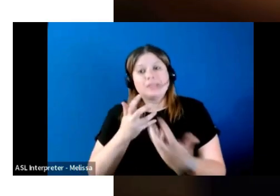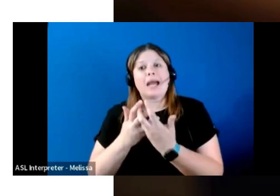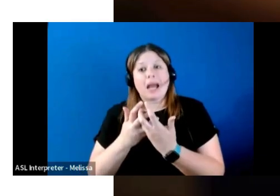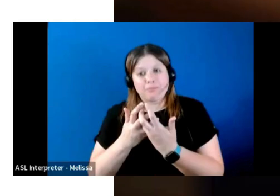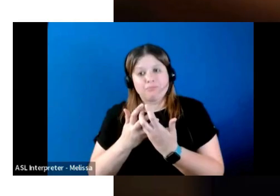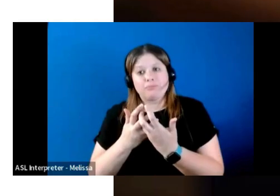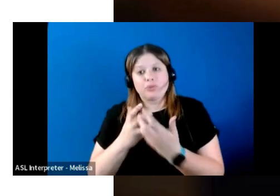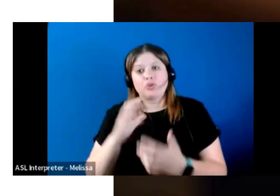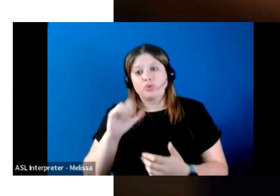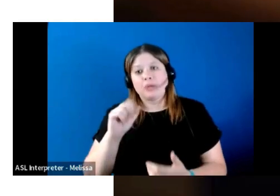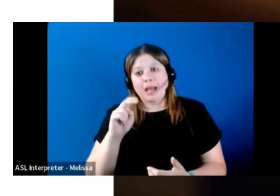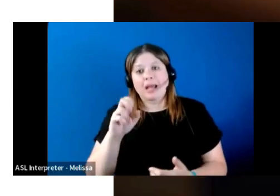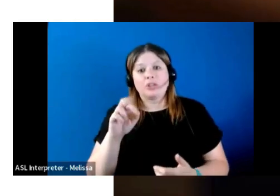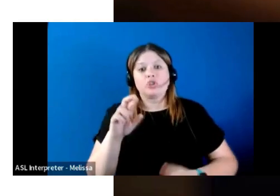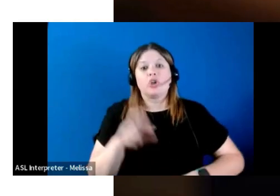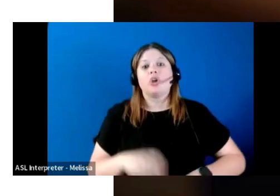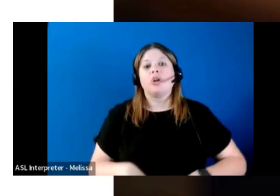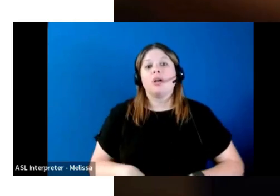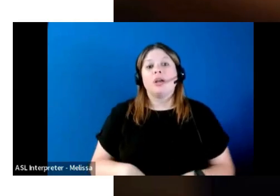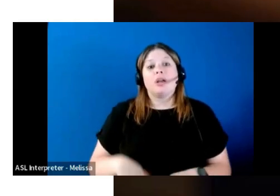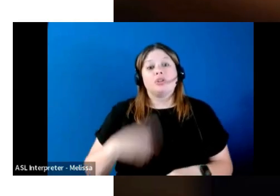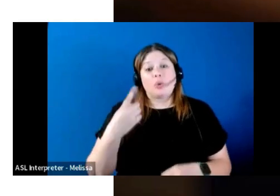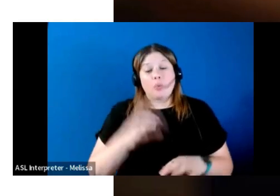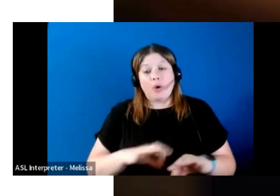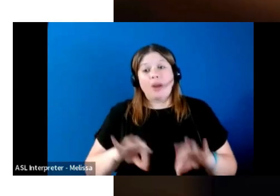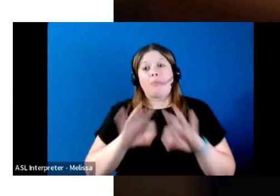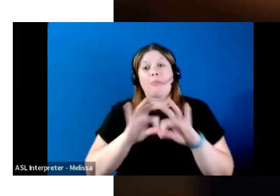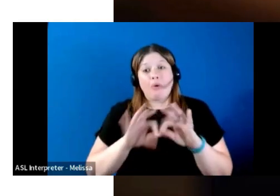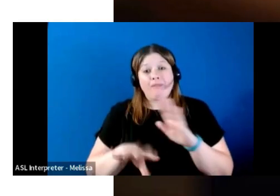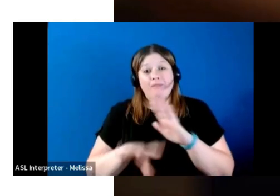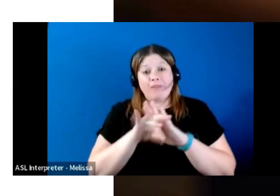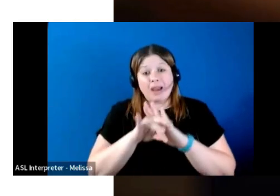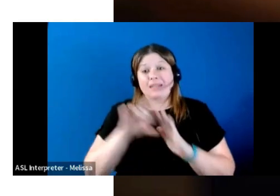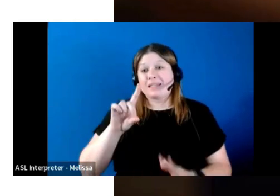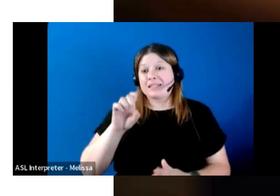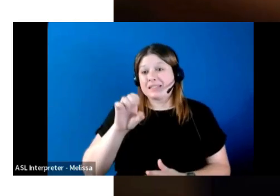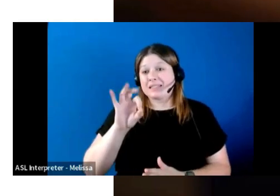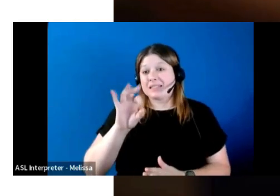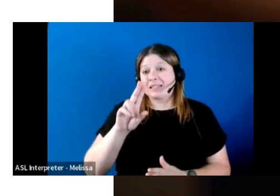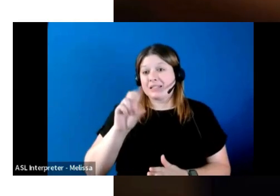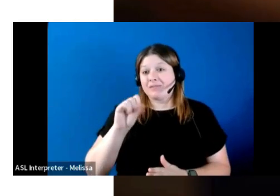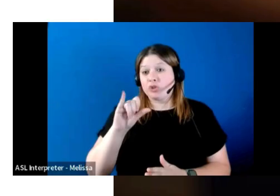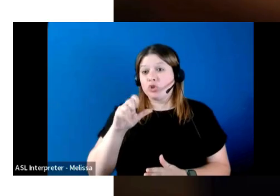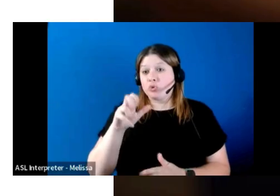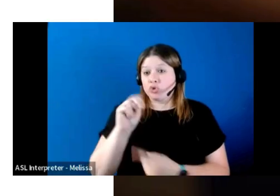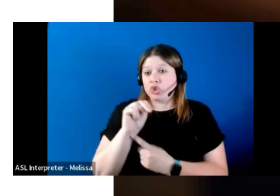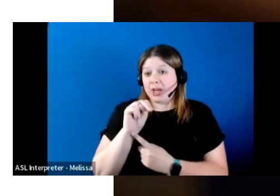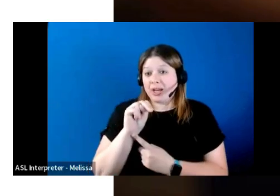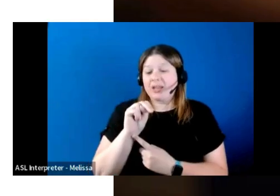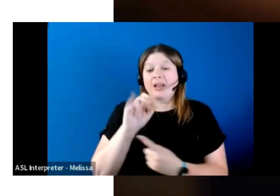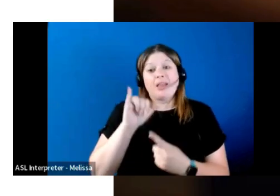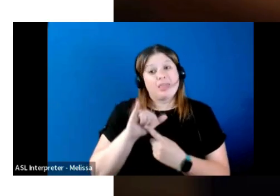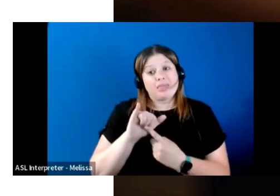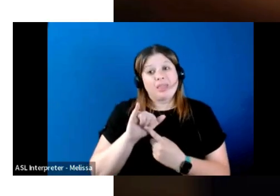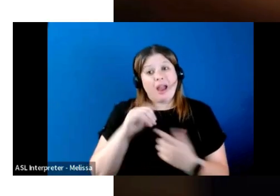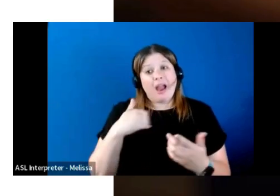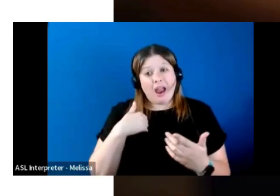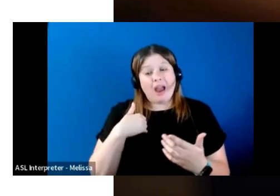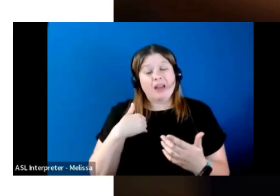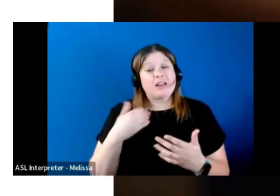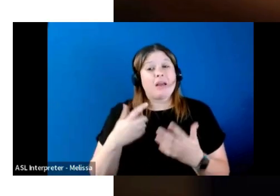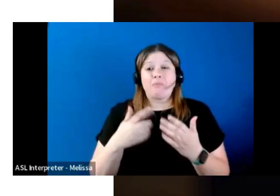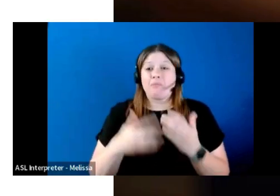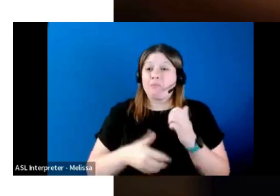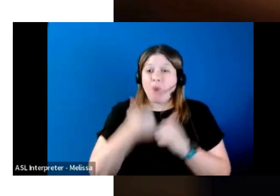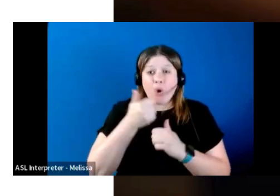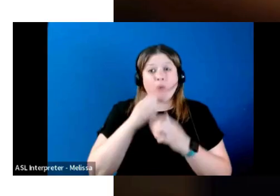was that the idea of diffusion showed the strongest association with lower distress and loneliness and with